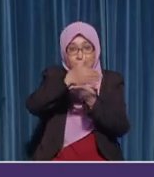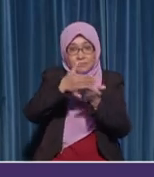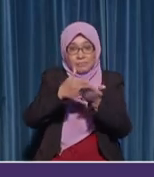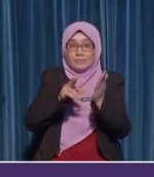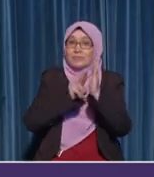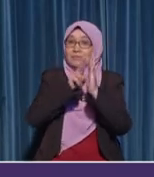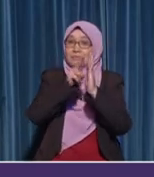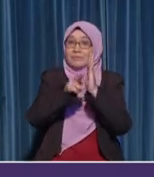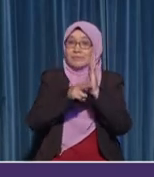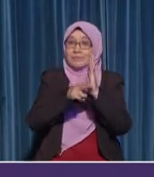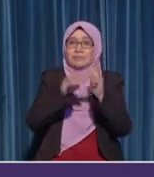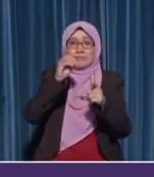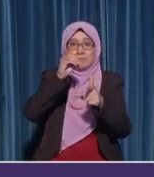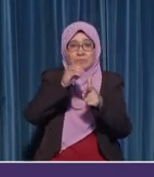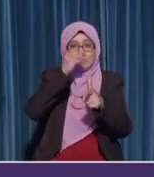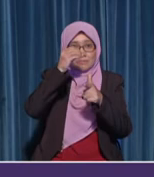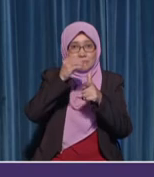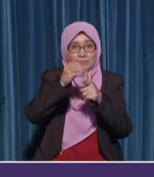hour, or